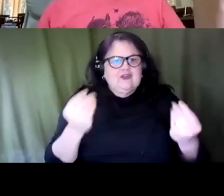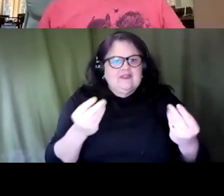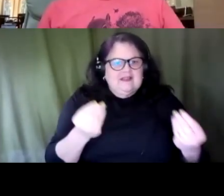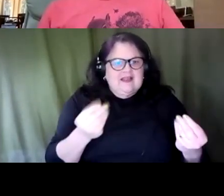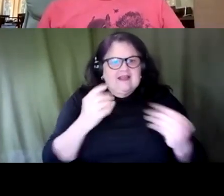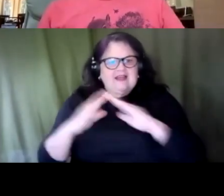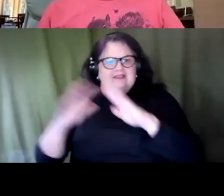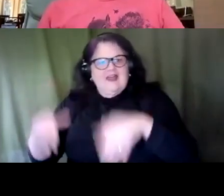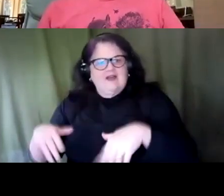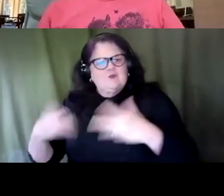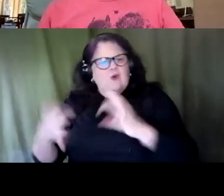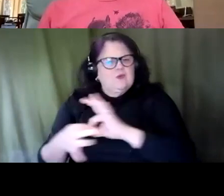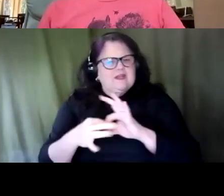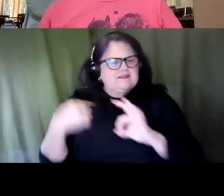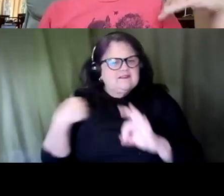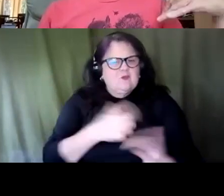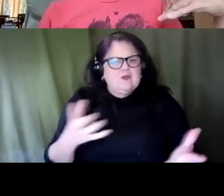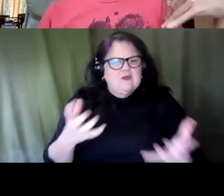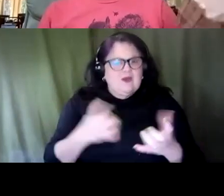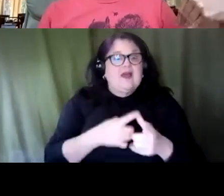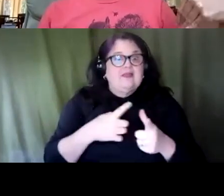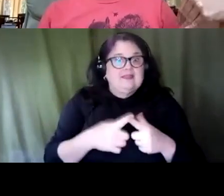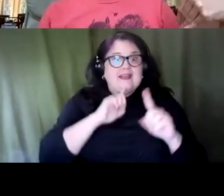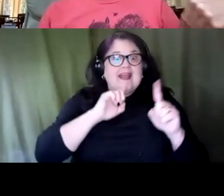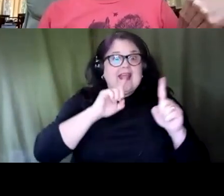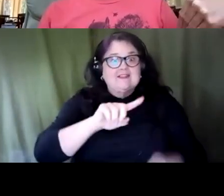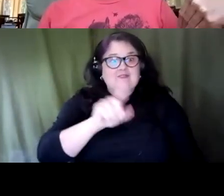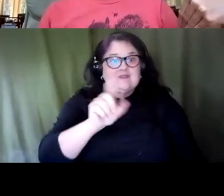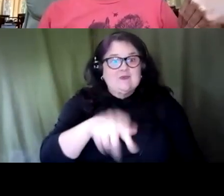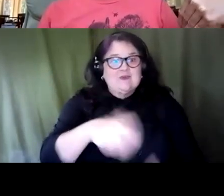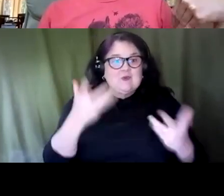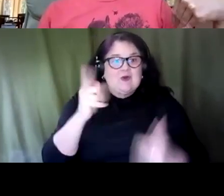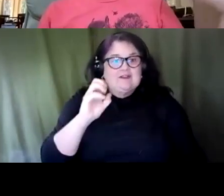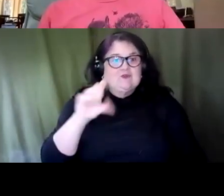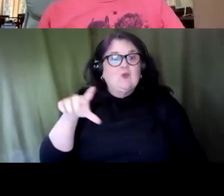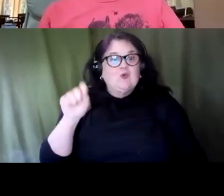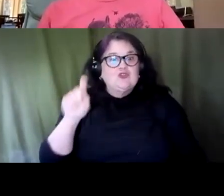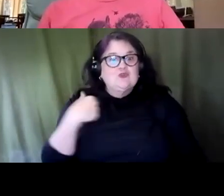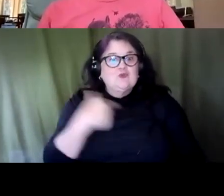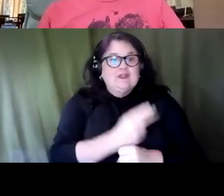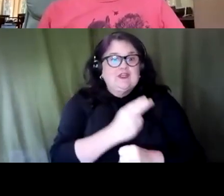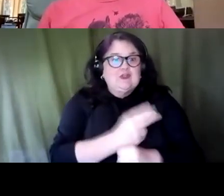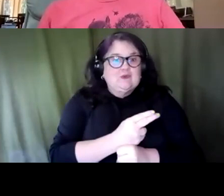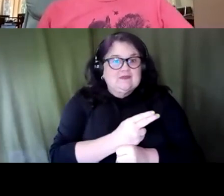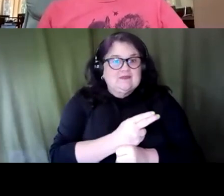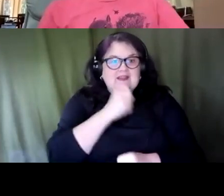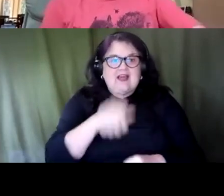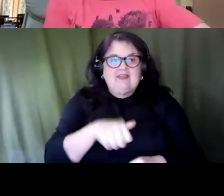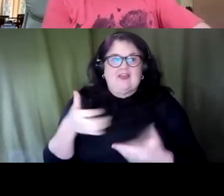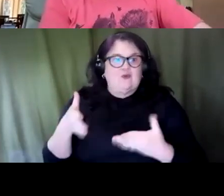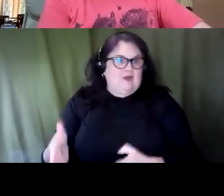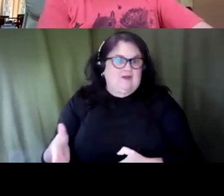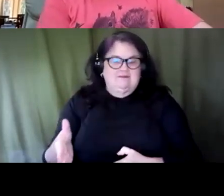what relationships do we want here? And then answer the question of what tools you should use rather than the other way around, if that makes sense.